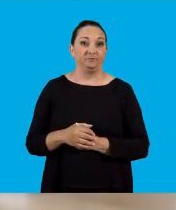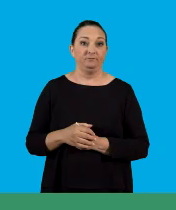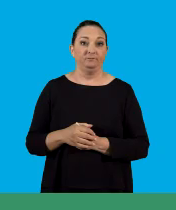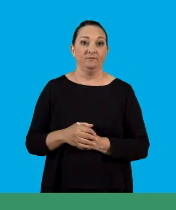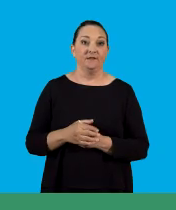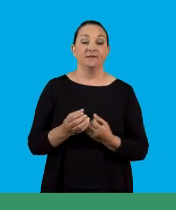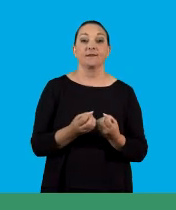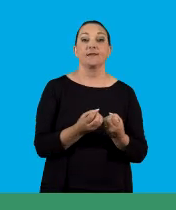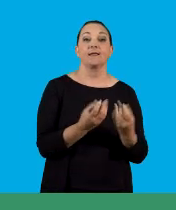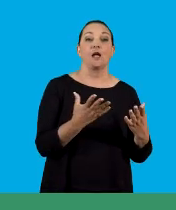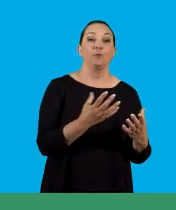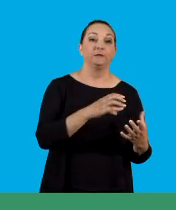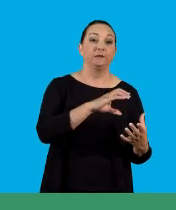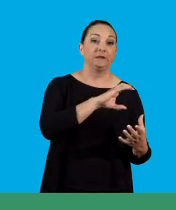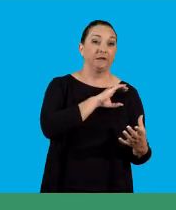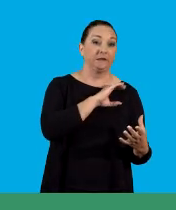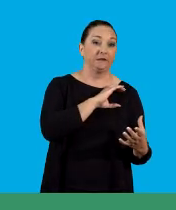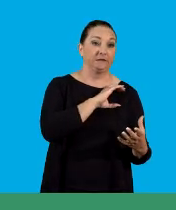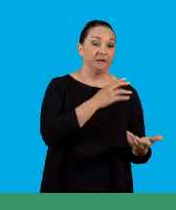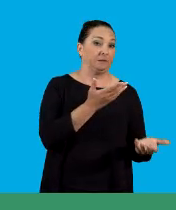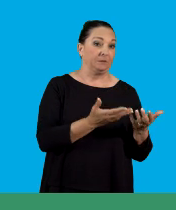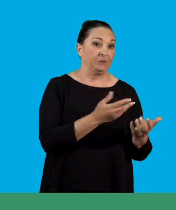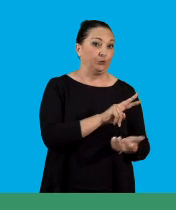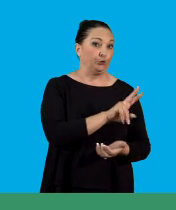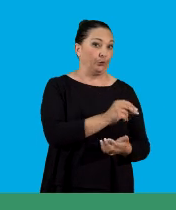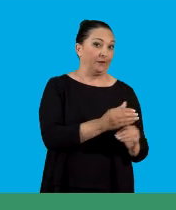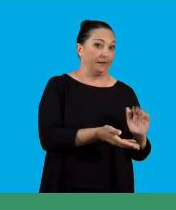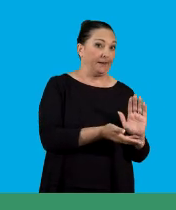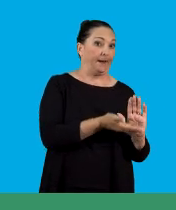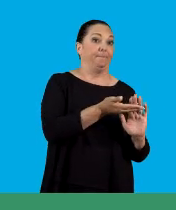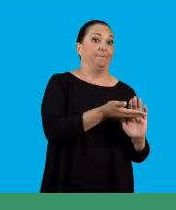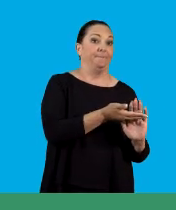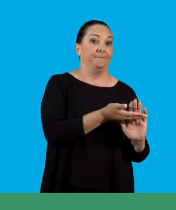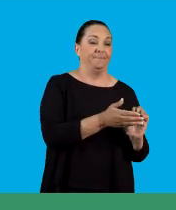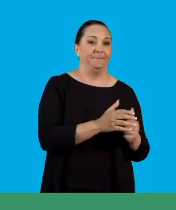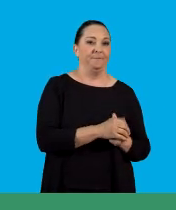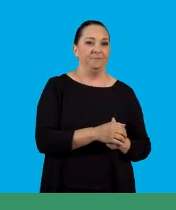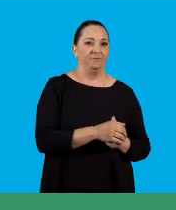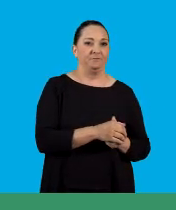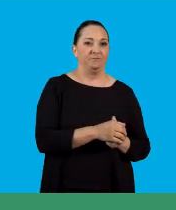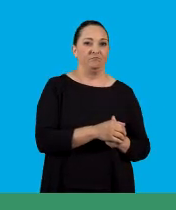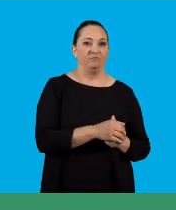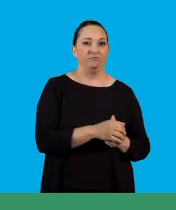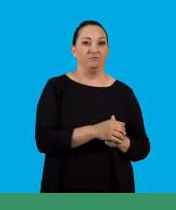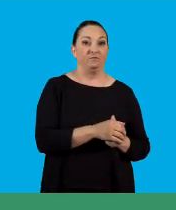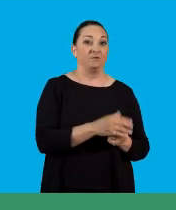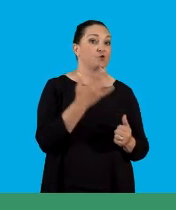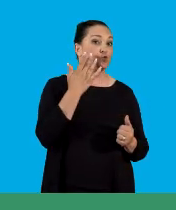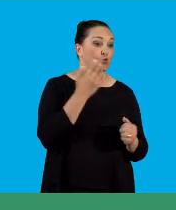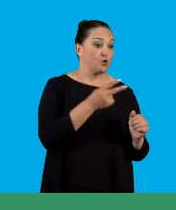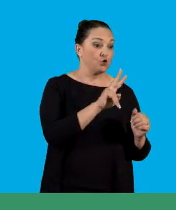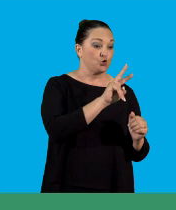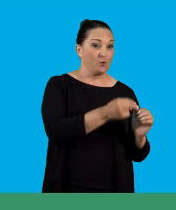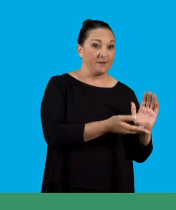the number of customers increasing, maybe increasing by 20, meaning we are going to say plus 20, and when we